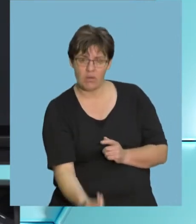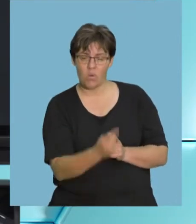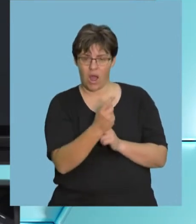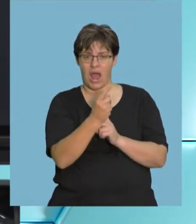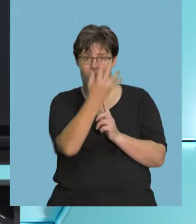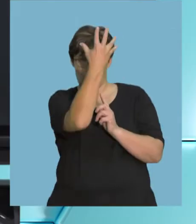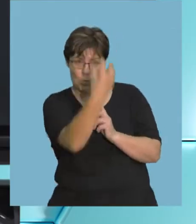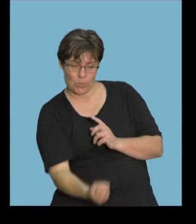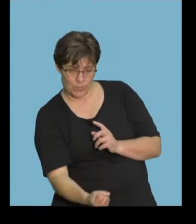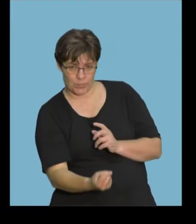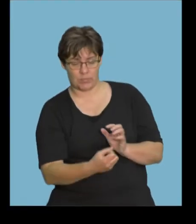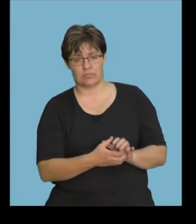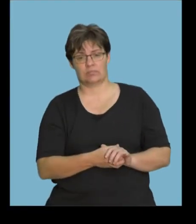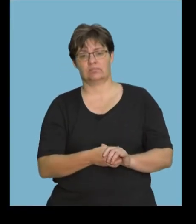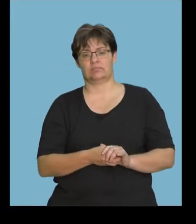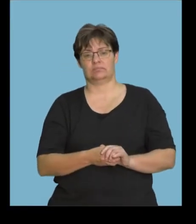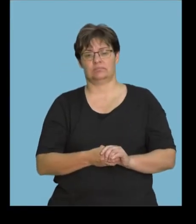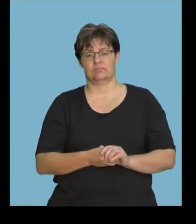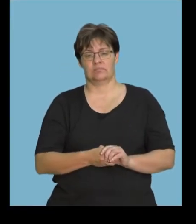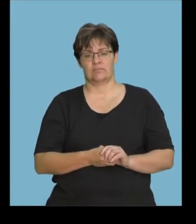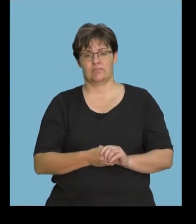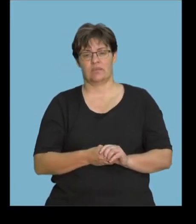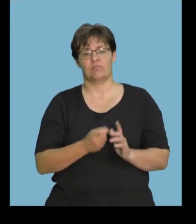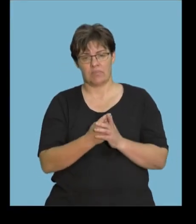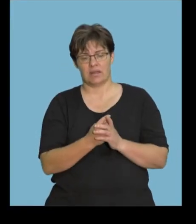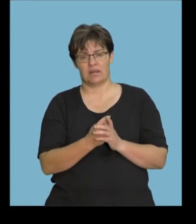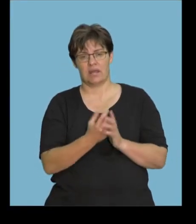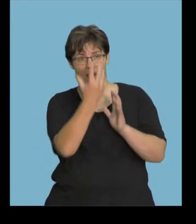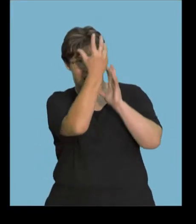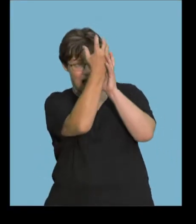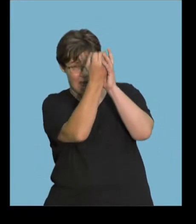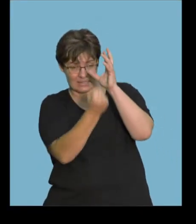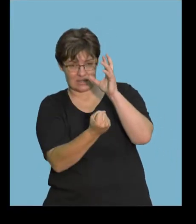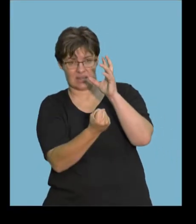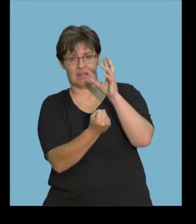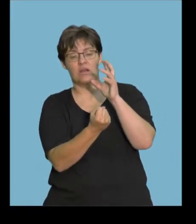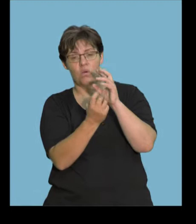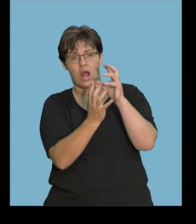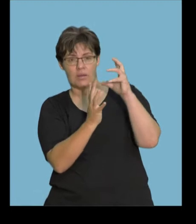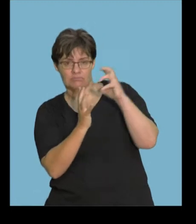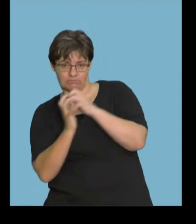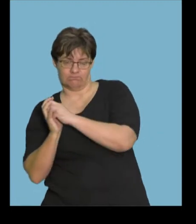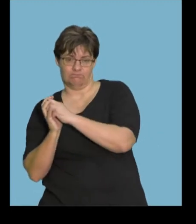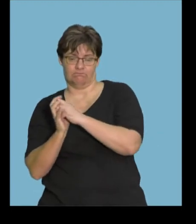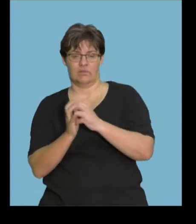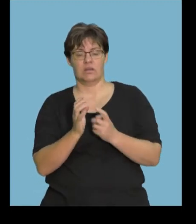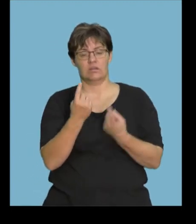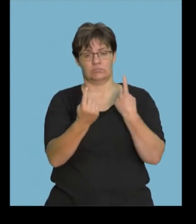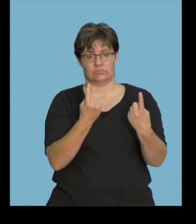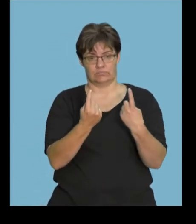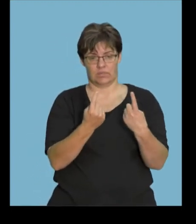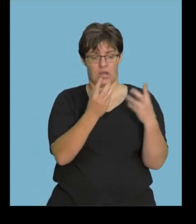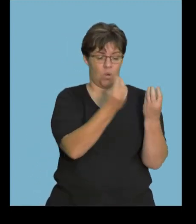earth. Right. So this has to do with, the attraction. This is about just attraction, okay,